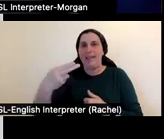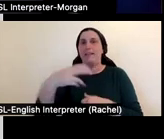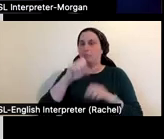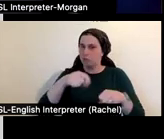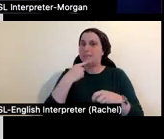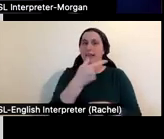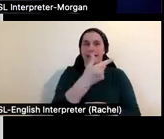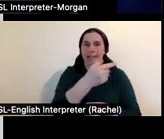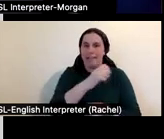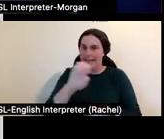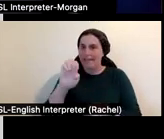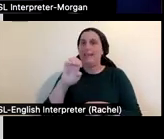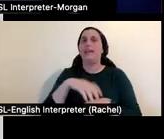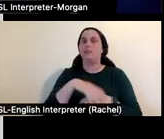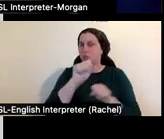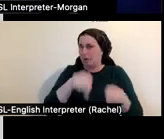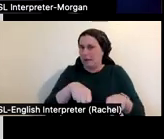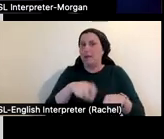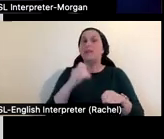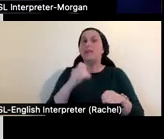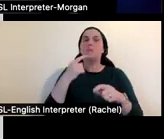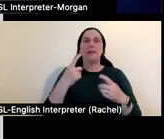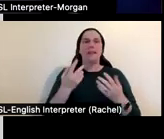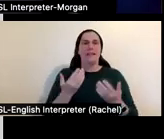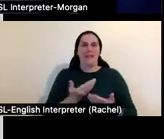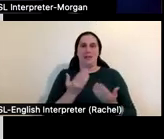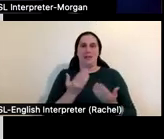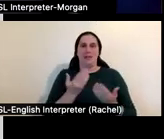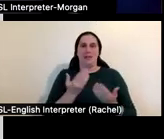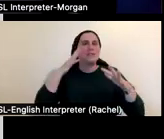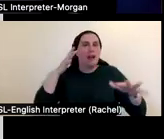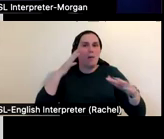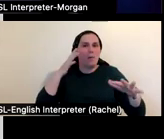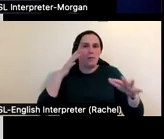we would, I think that's how we teach it. Okay. We teach it that way. Yeah, Okay. Yeah.